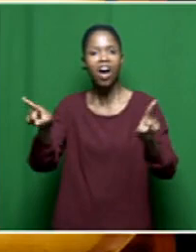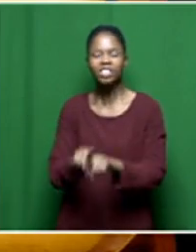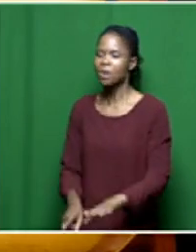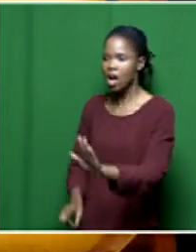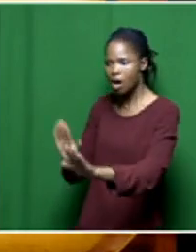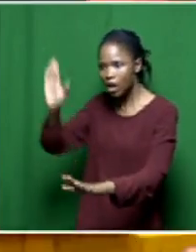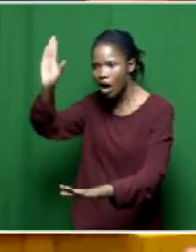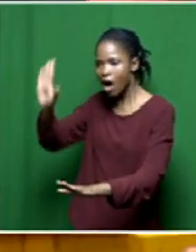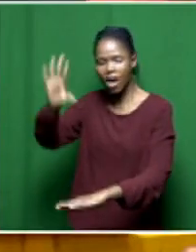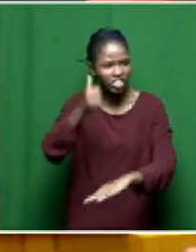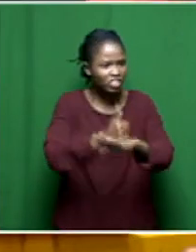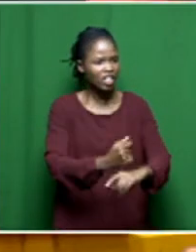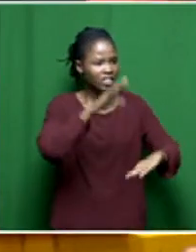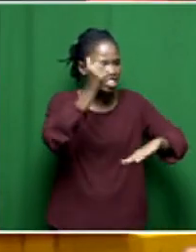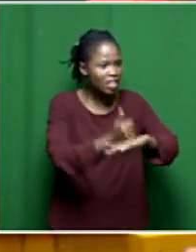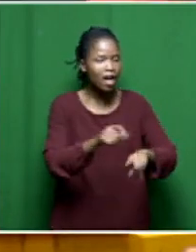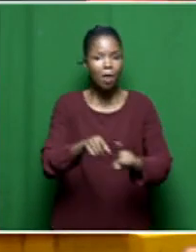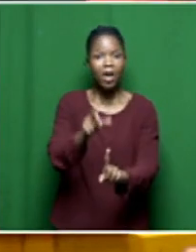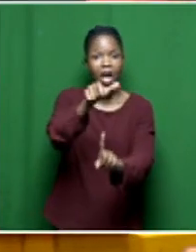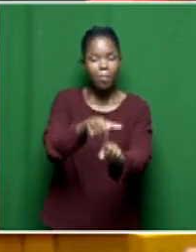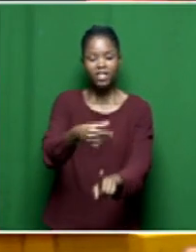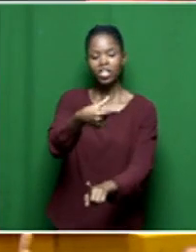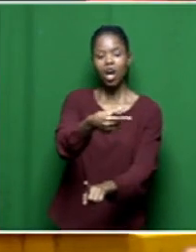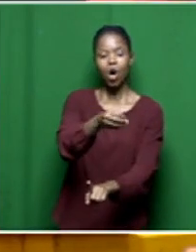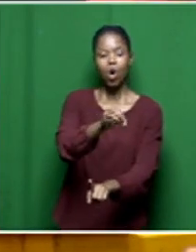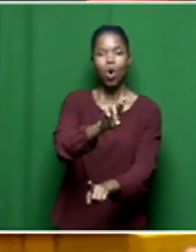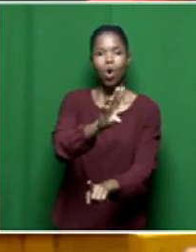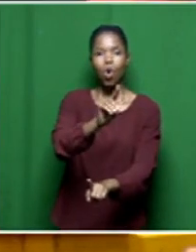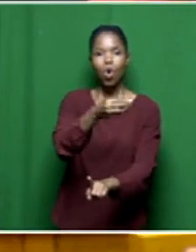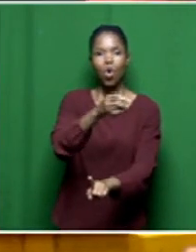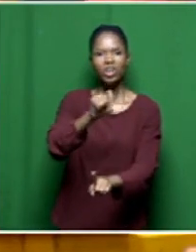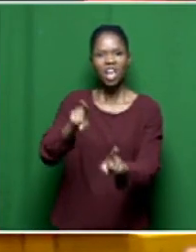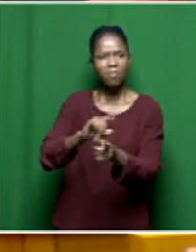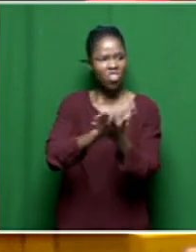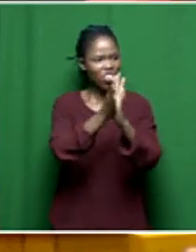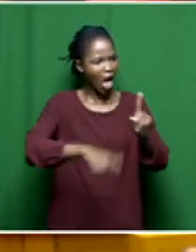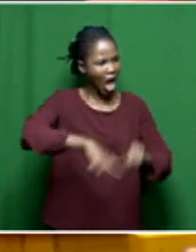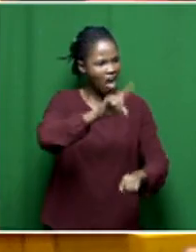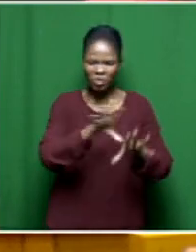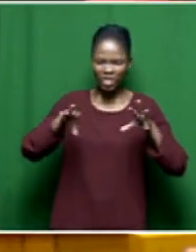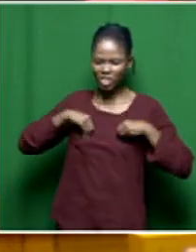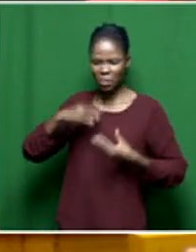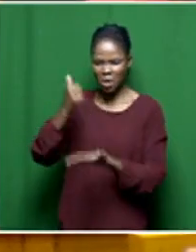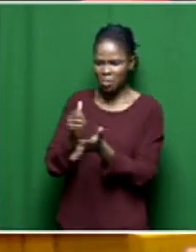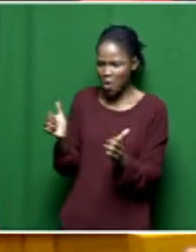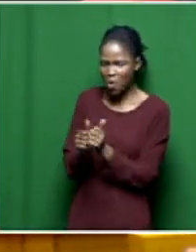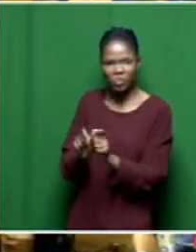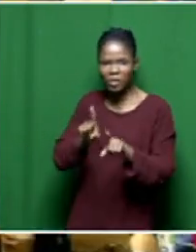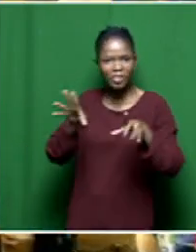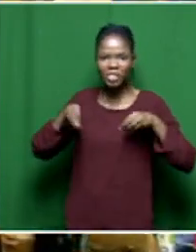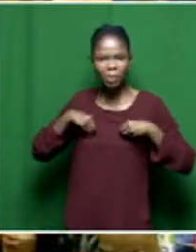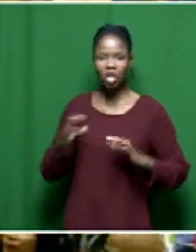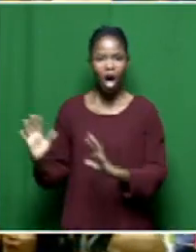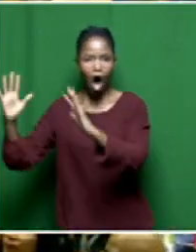can you please sit down? Praveen Gordhan is no longer a minister of this country. We cannot sit with him. We won't sit with Praveen Gordhan, not